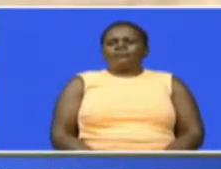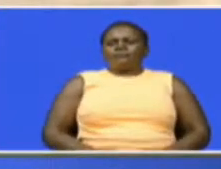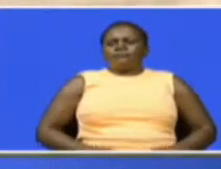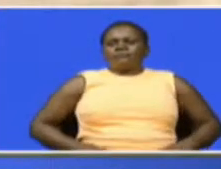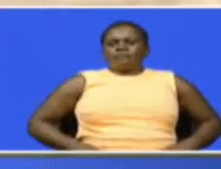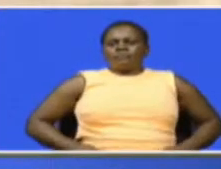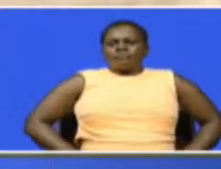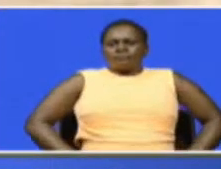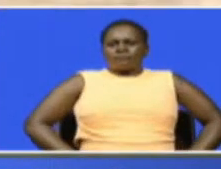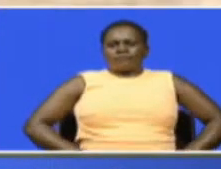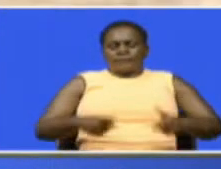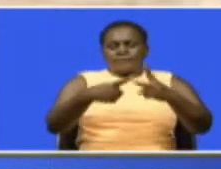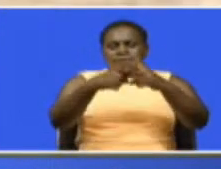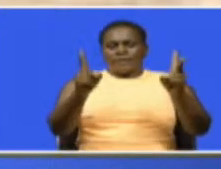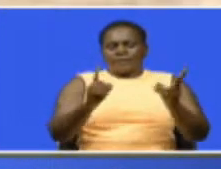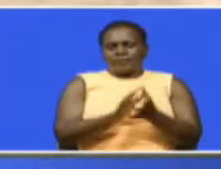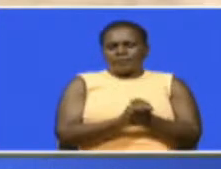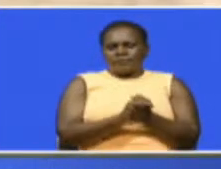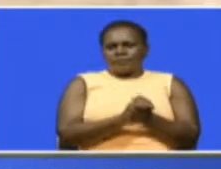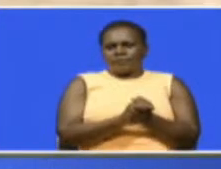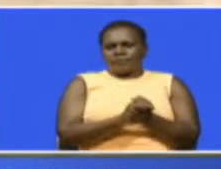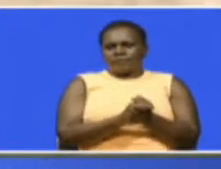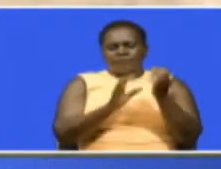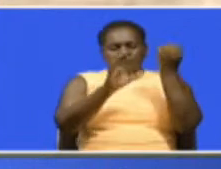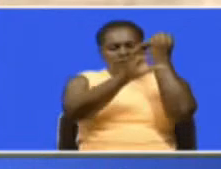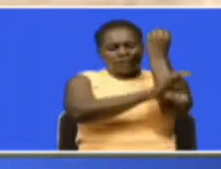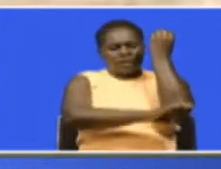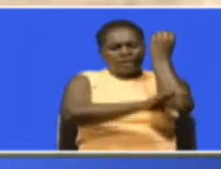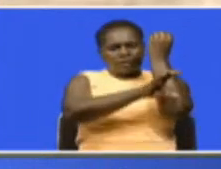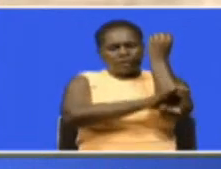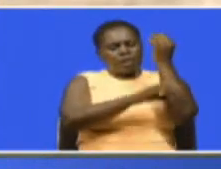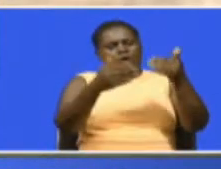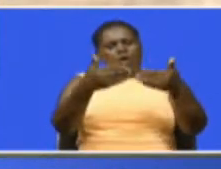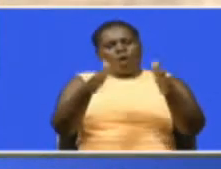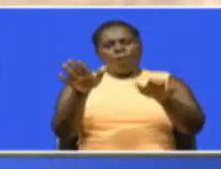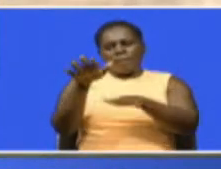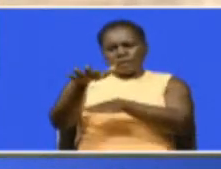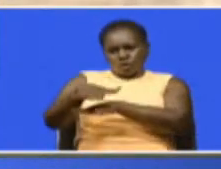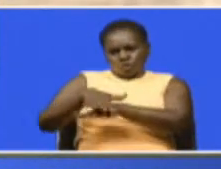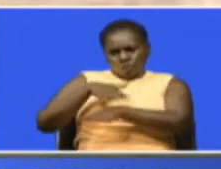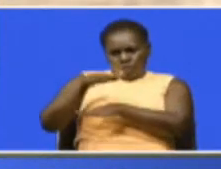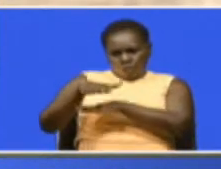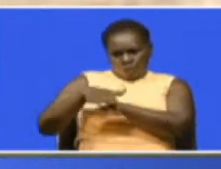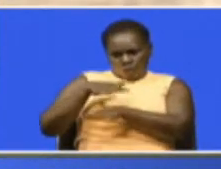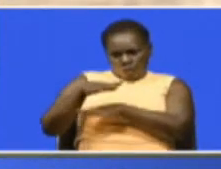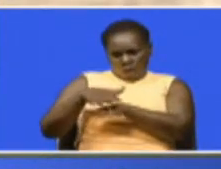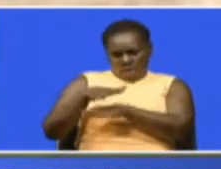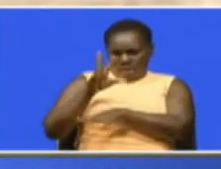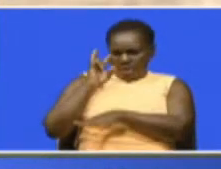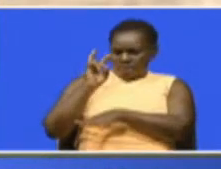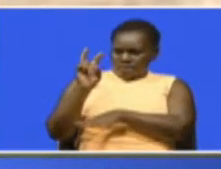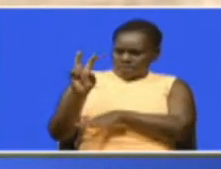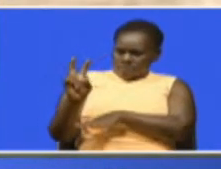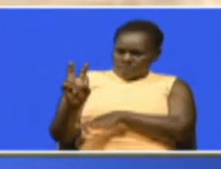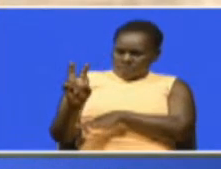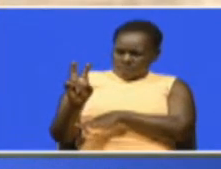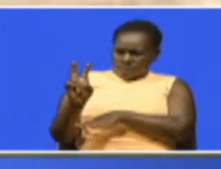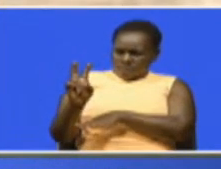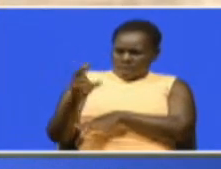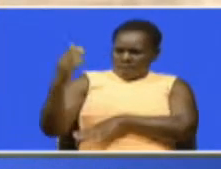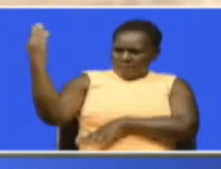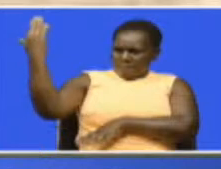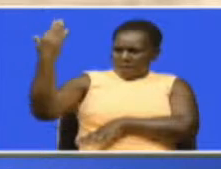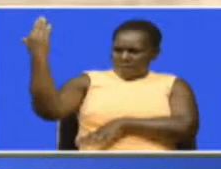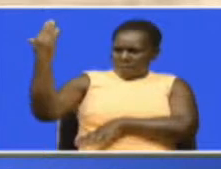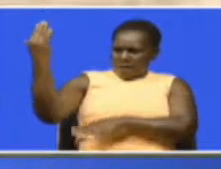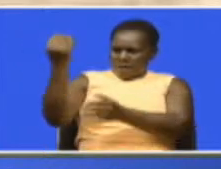Maybe just getting straight into it. The country is slowly reopening. We've seen the last address by